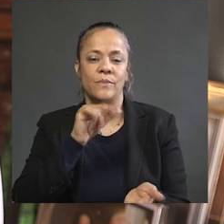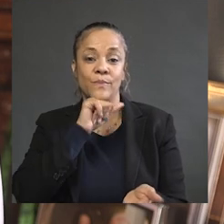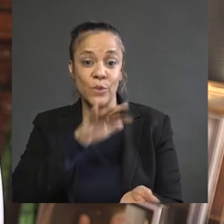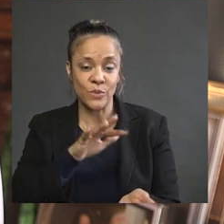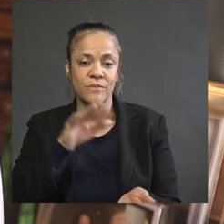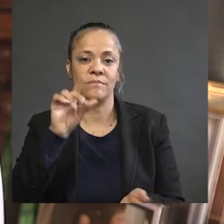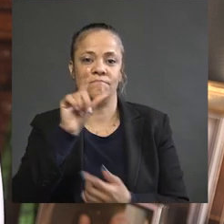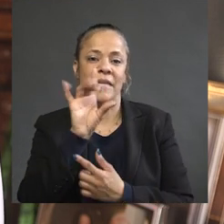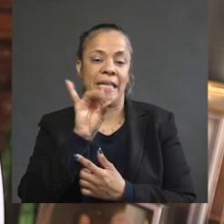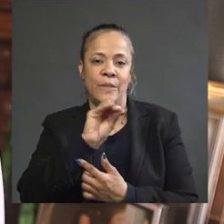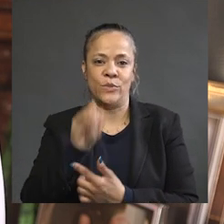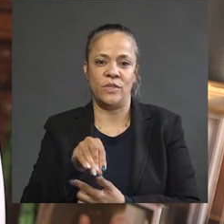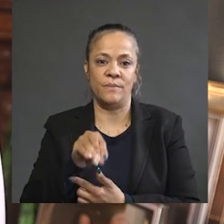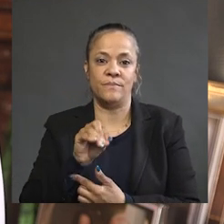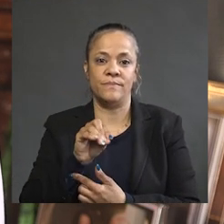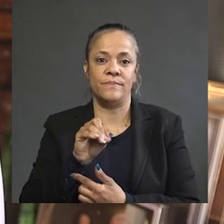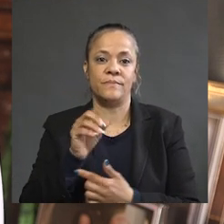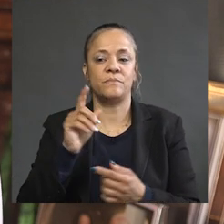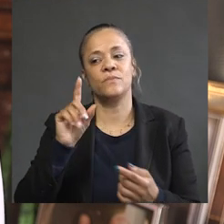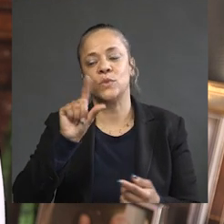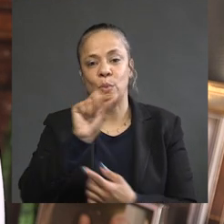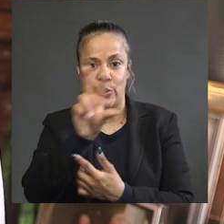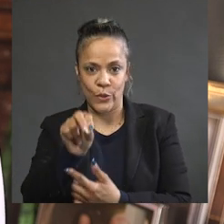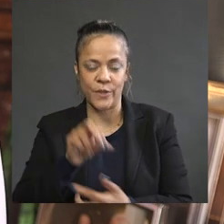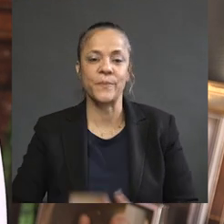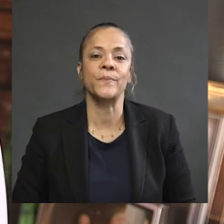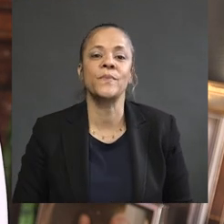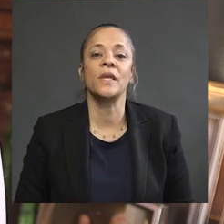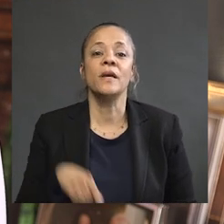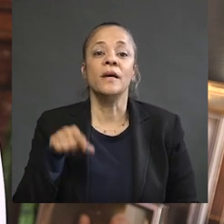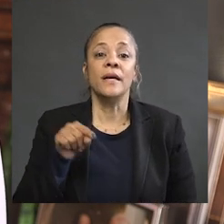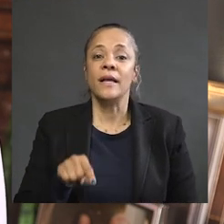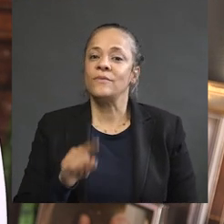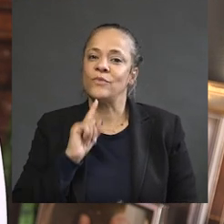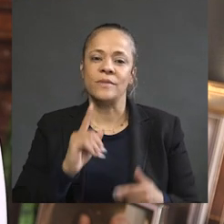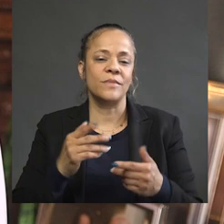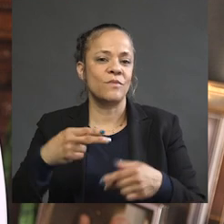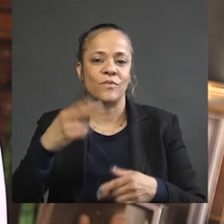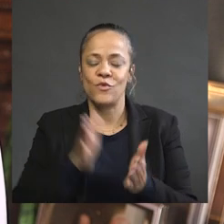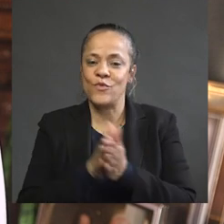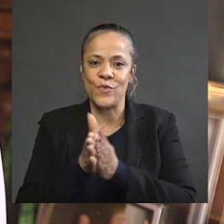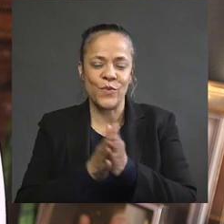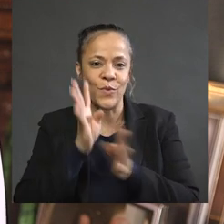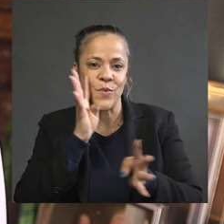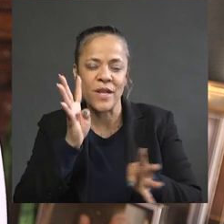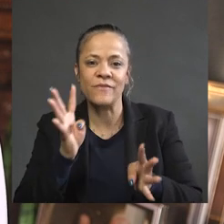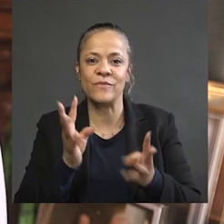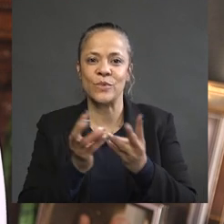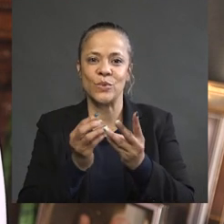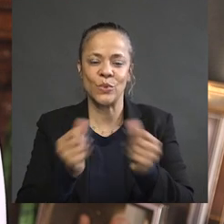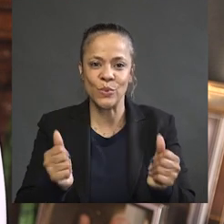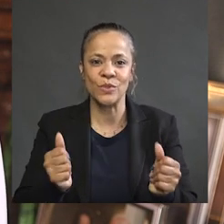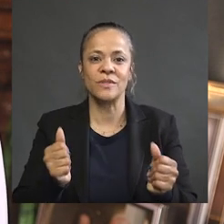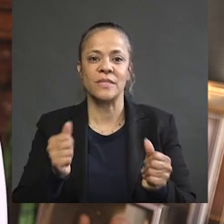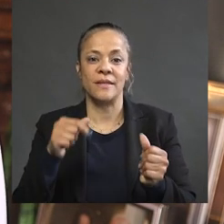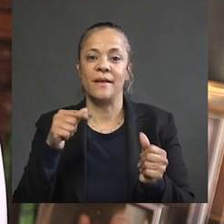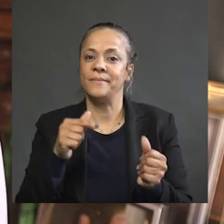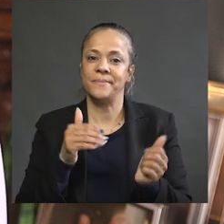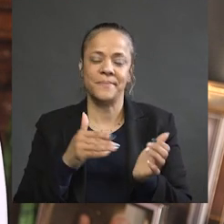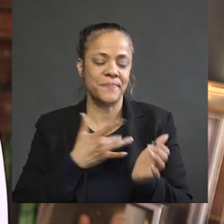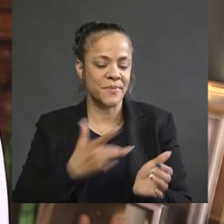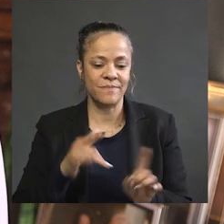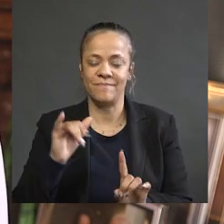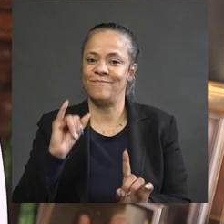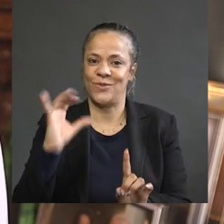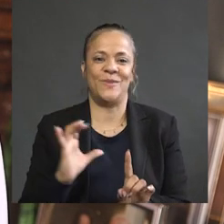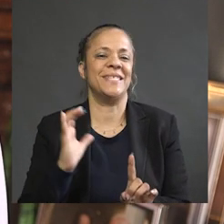2030. Jersey City continues to set the bar high for implementing creative solutions to the deep-rooted challenges that cities